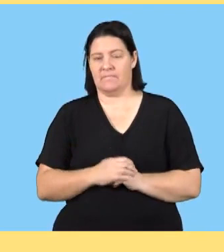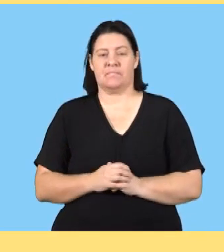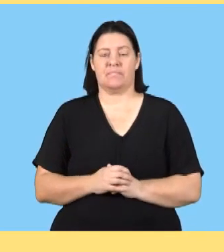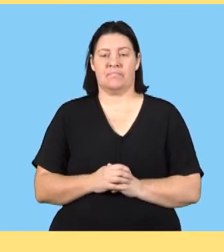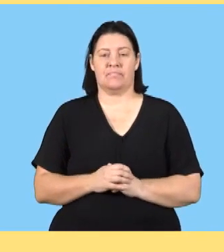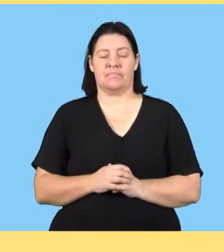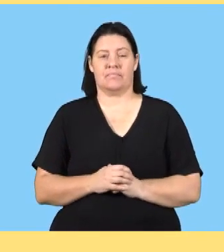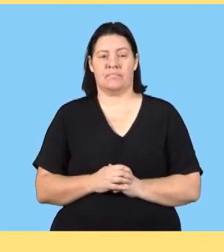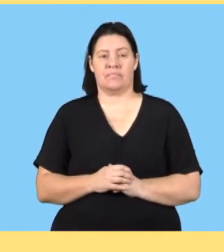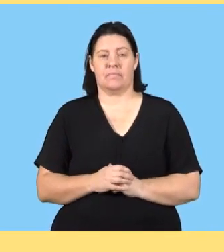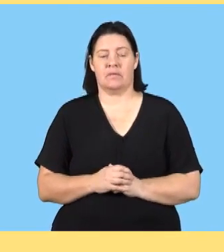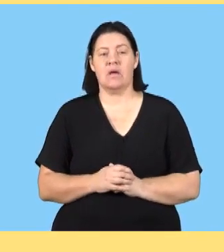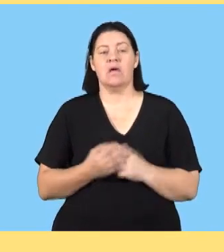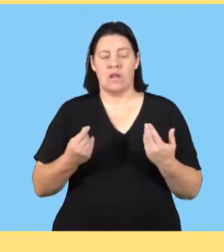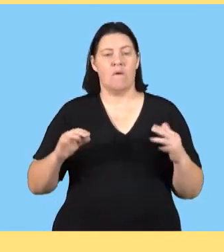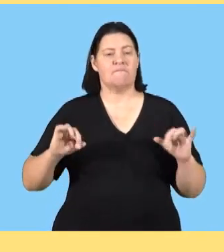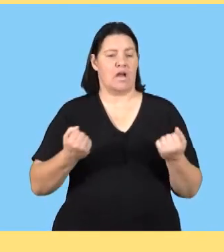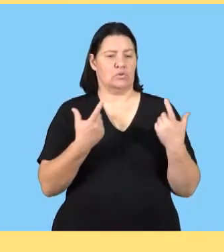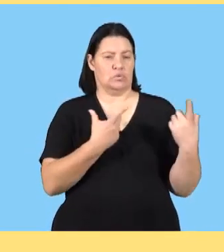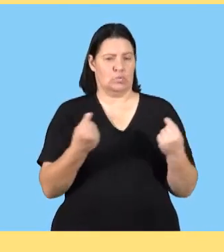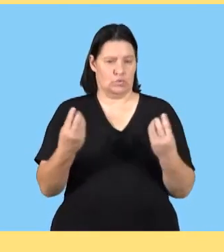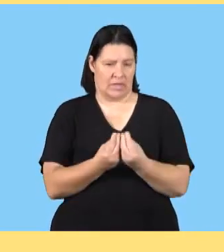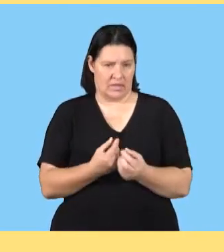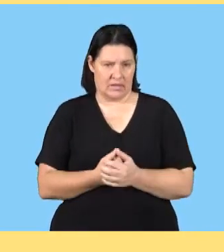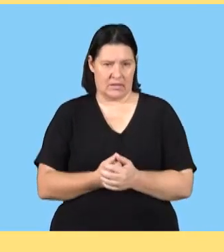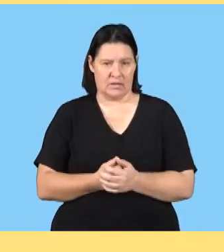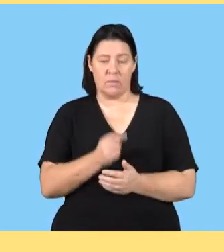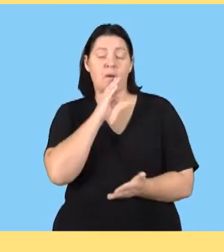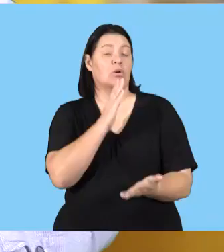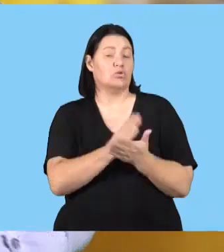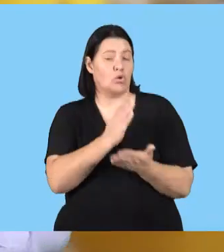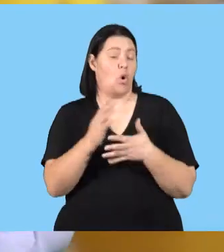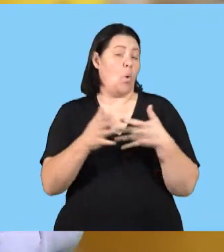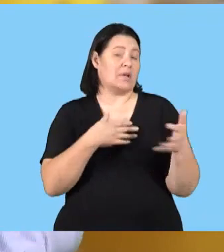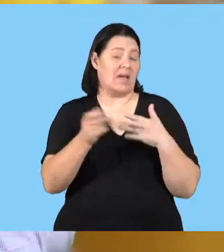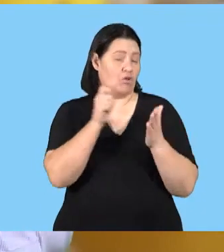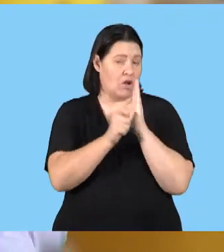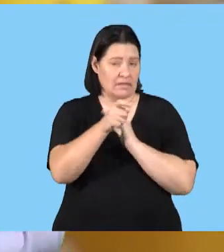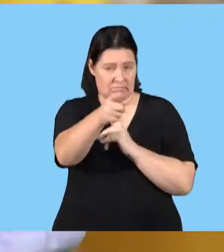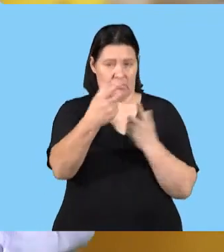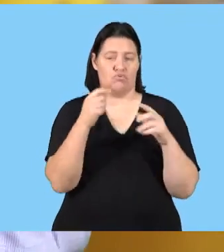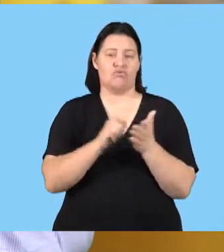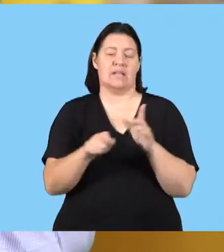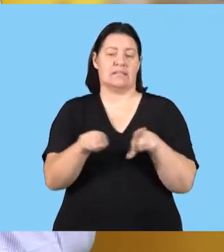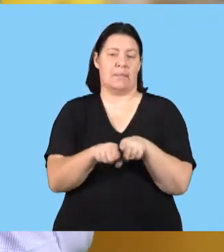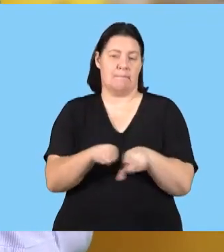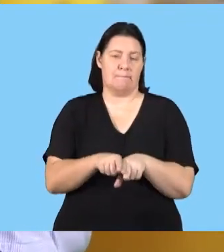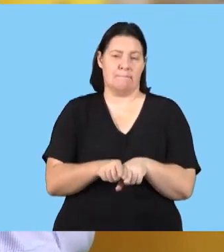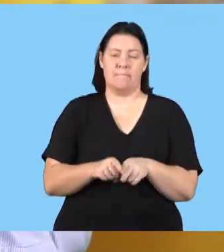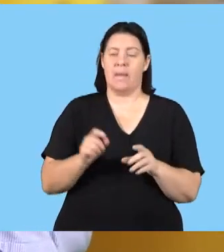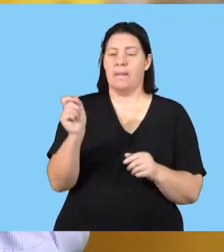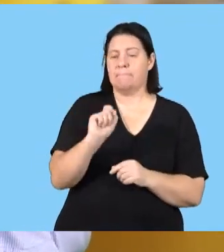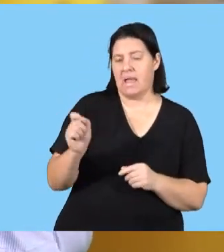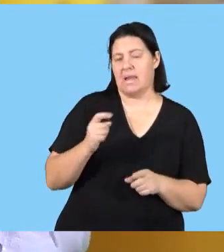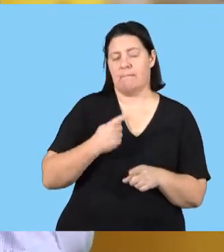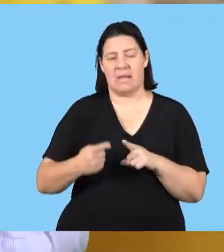it is. All right? Let us quickly do it together. Make sure that whatever I'm writing, you are also writing. You have your